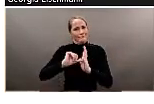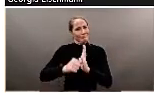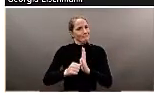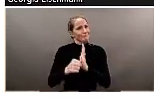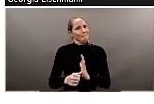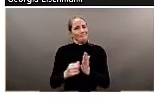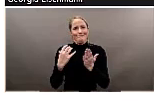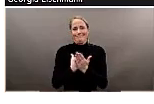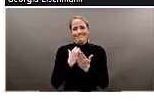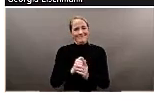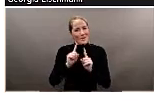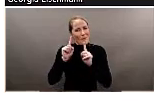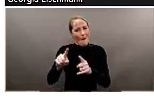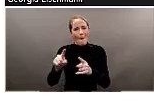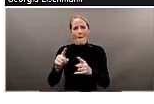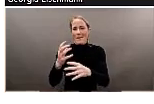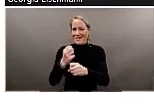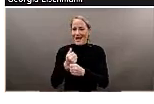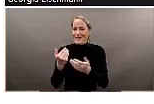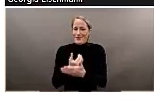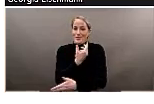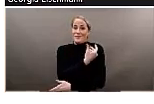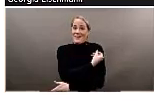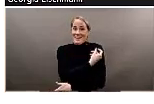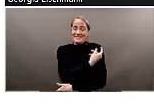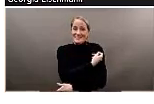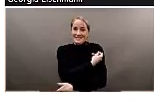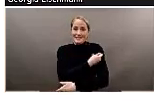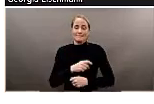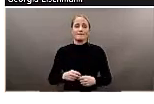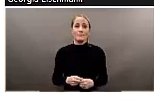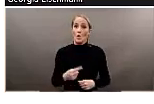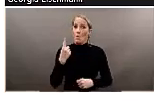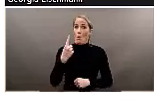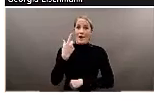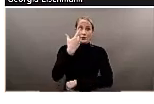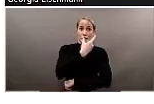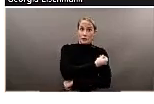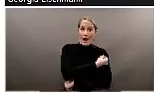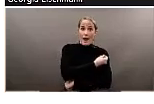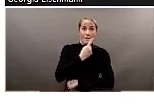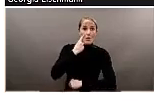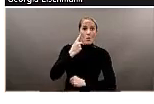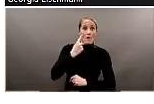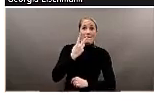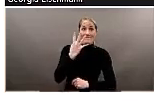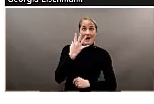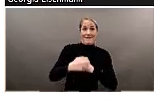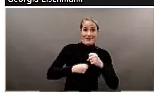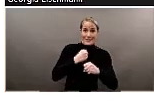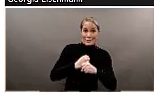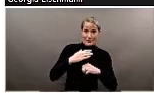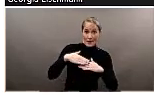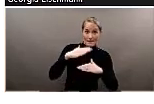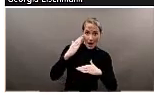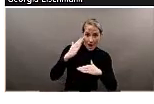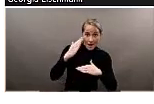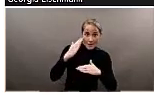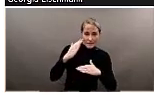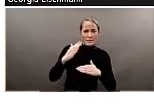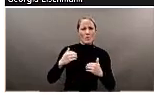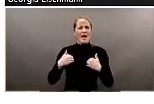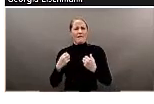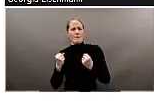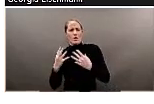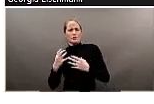current circulating variants, and that's what we need folks to be able to understand and to get vaccinated. It's one dose if you're 5 years